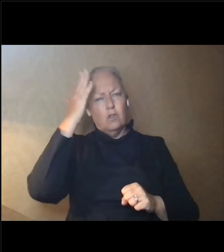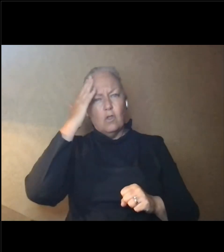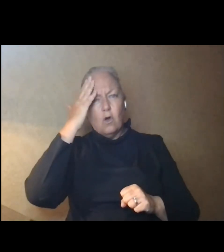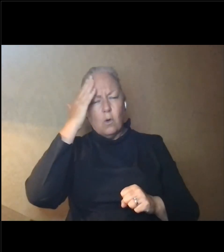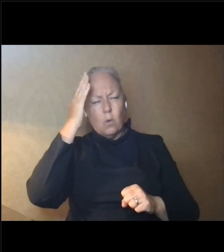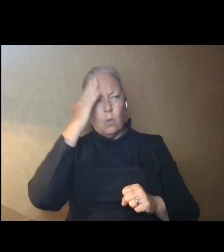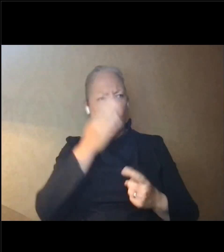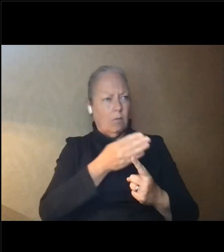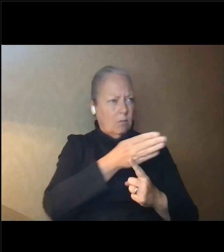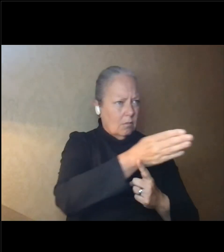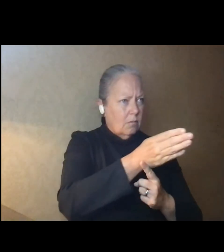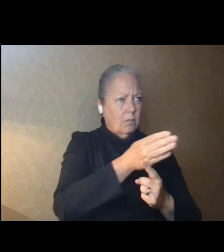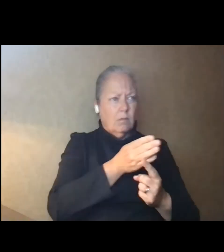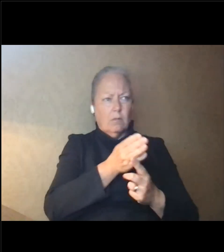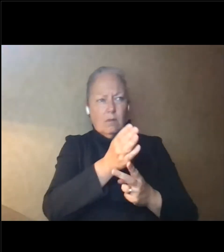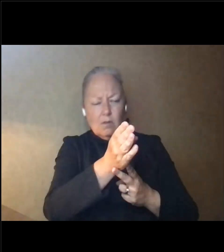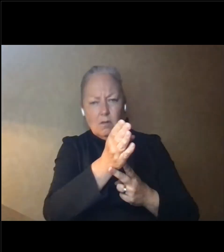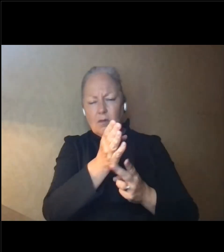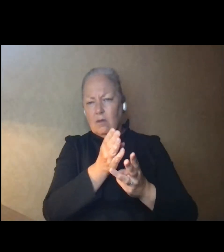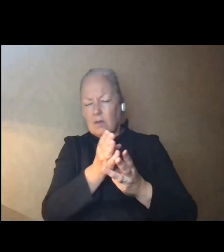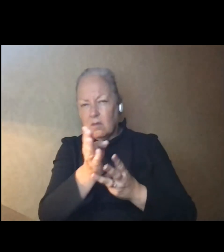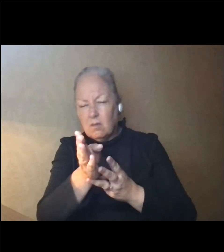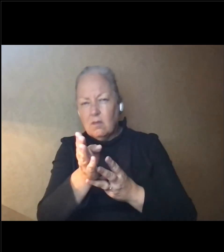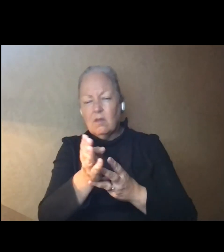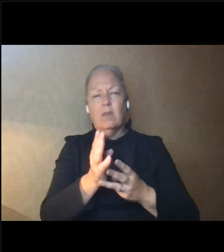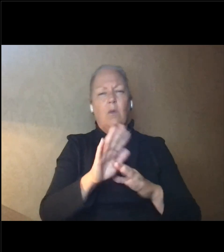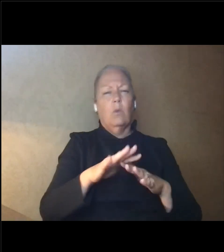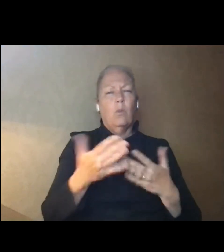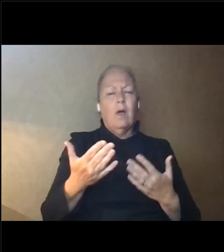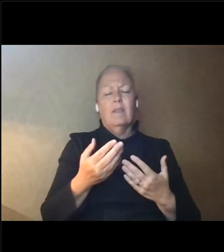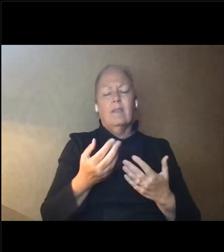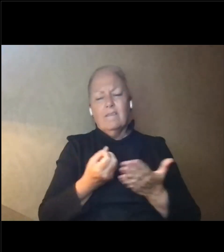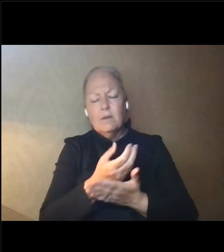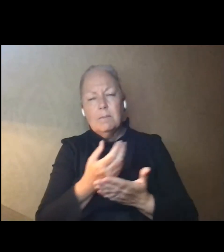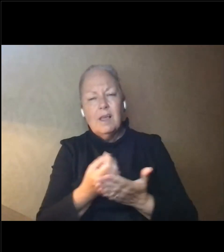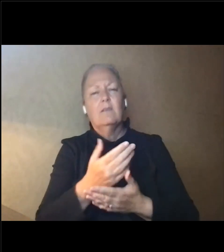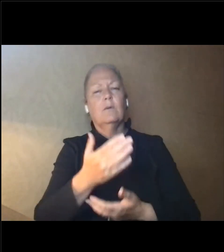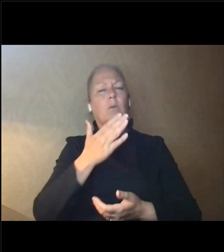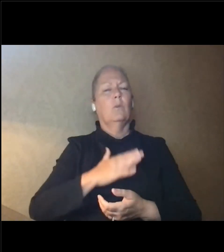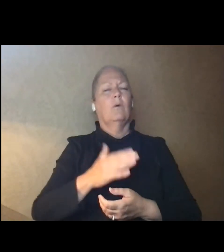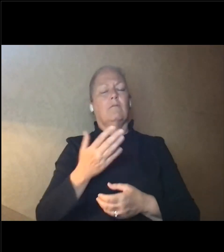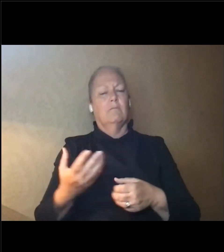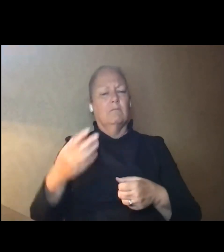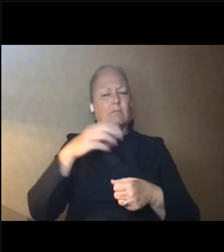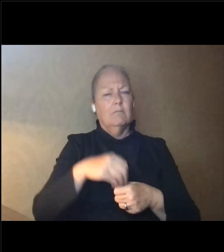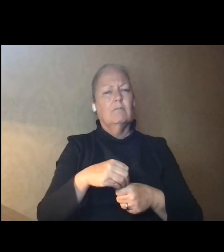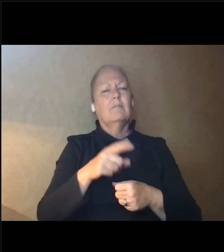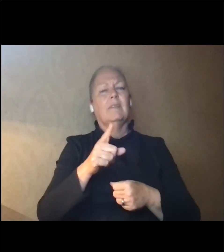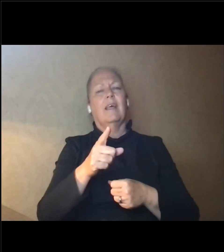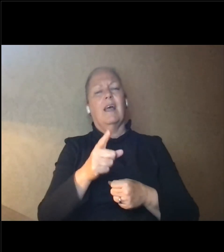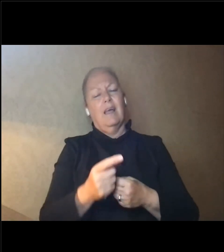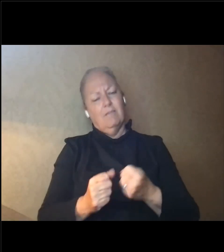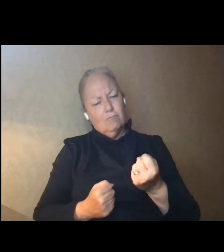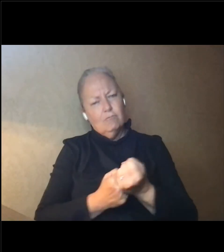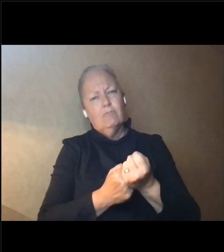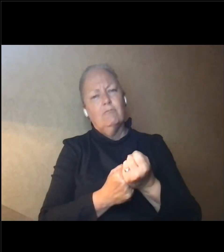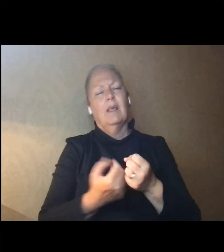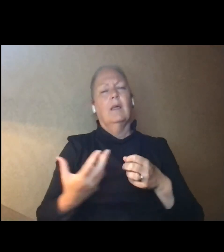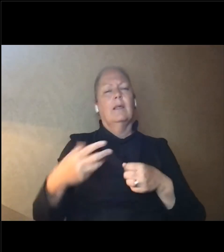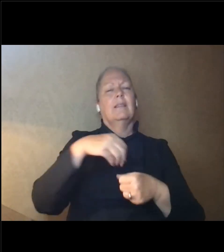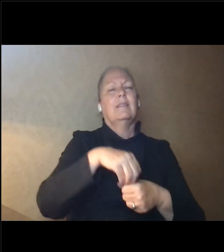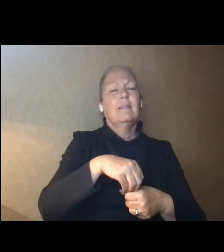of the required workforce, resources, and including assistive technology. So WHO